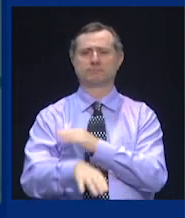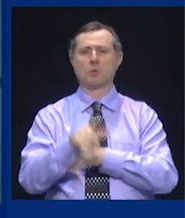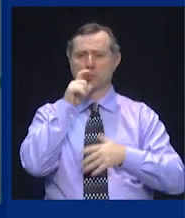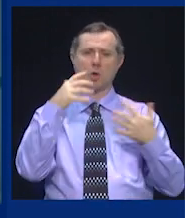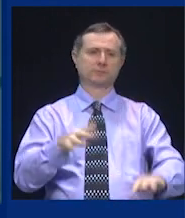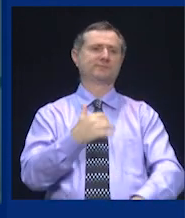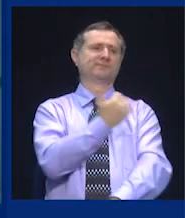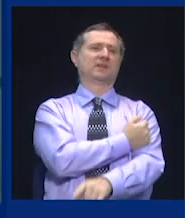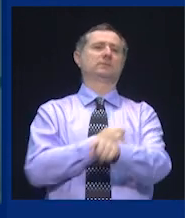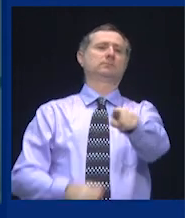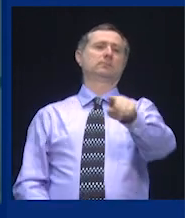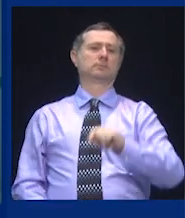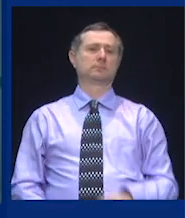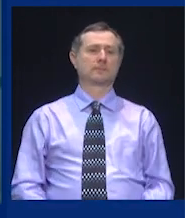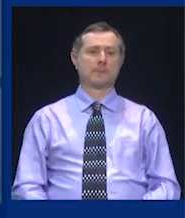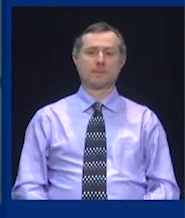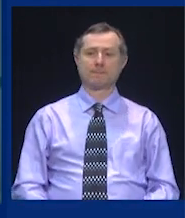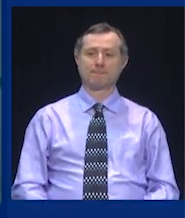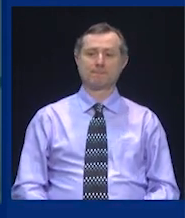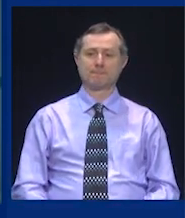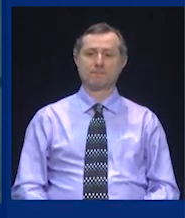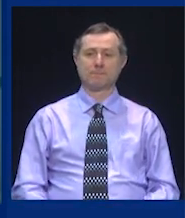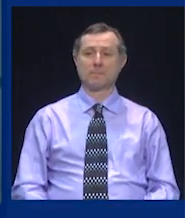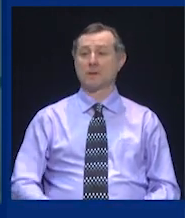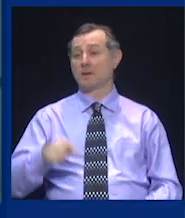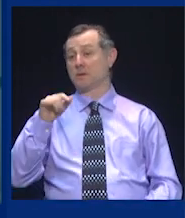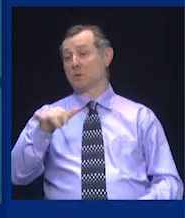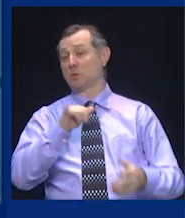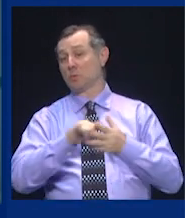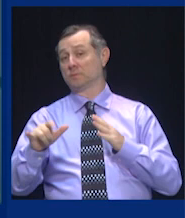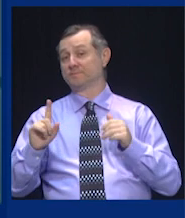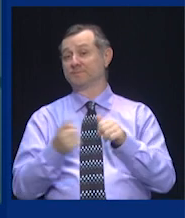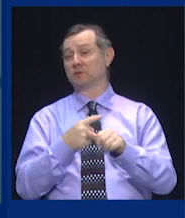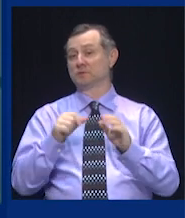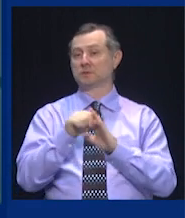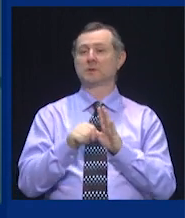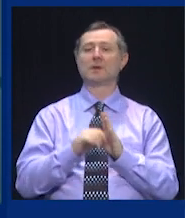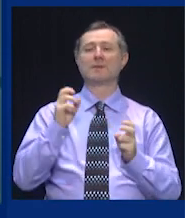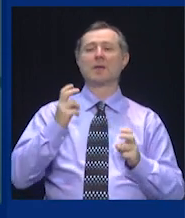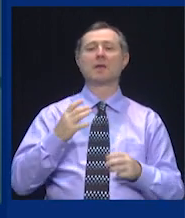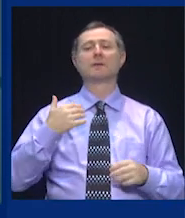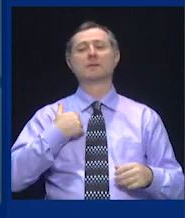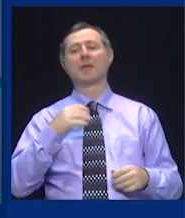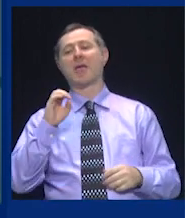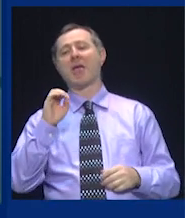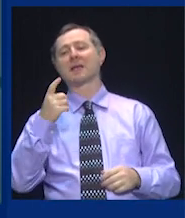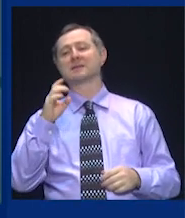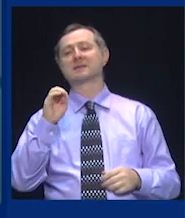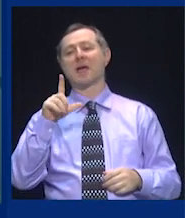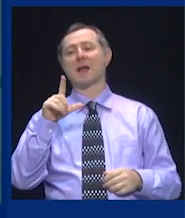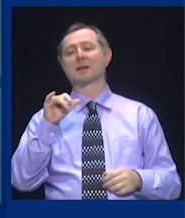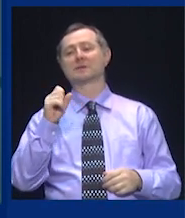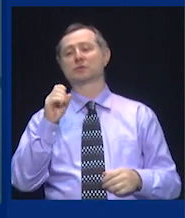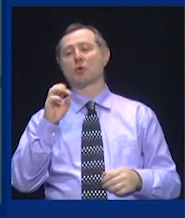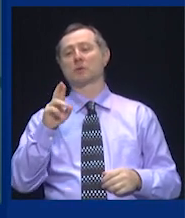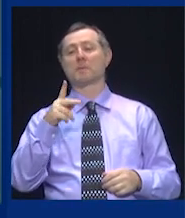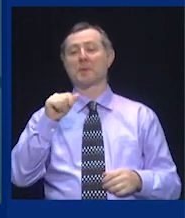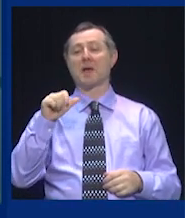establishment. We're the first state in the nation to have something called the Excelsior Pass. Rob Mujica made it a